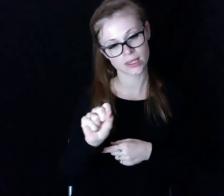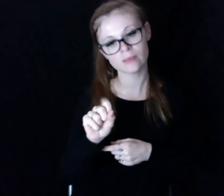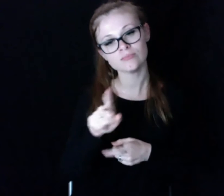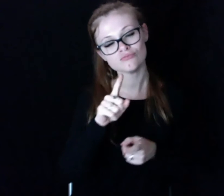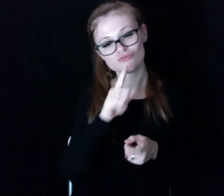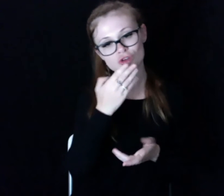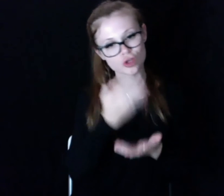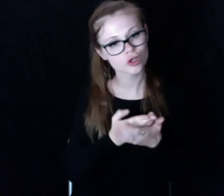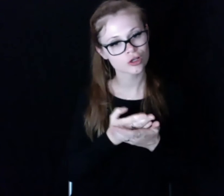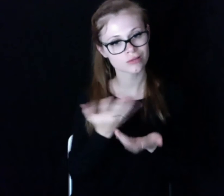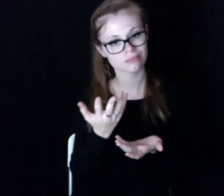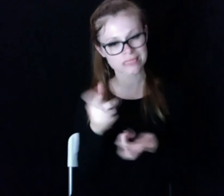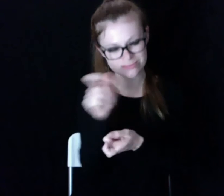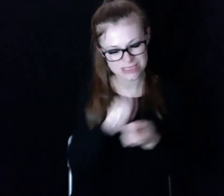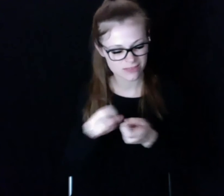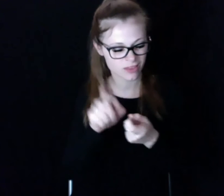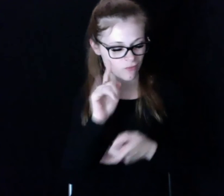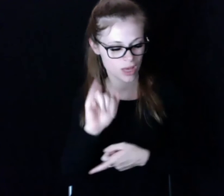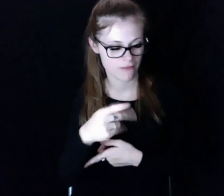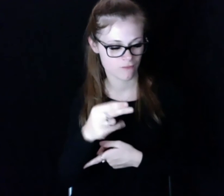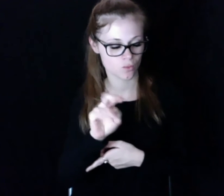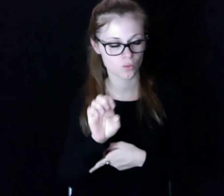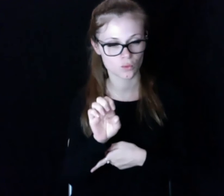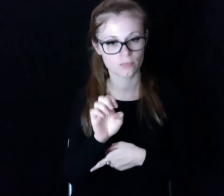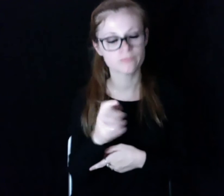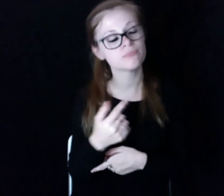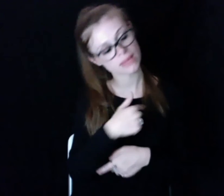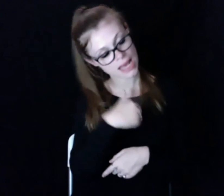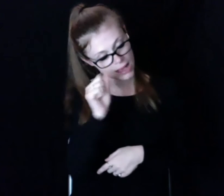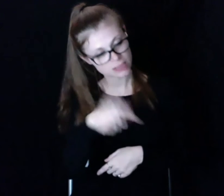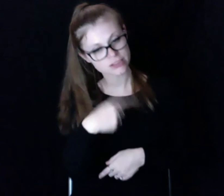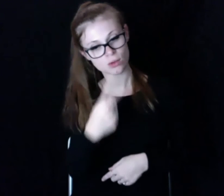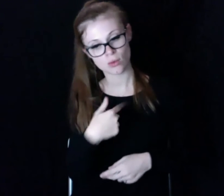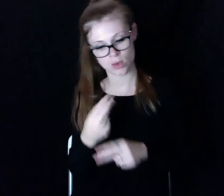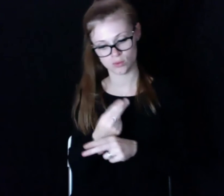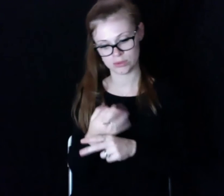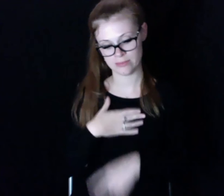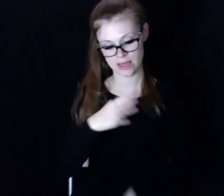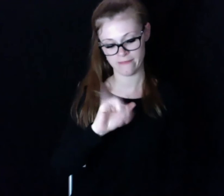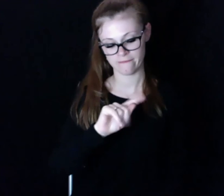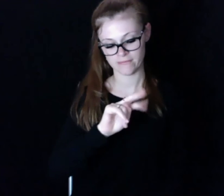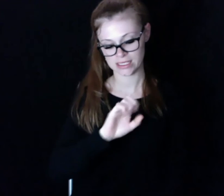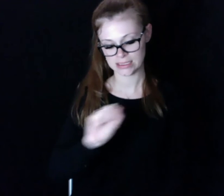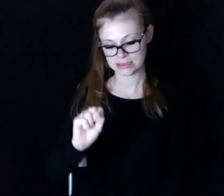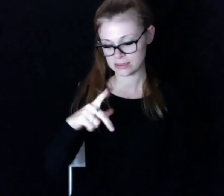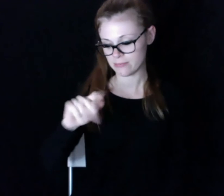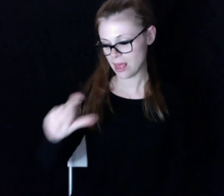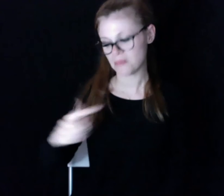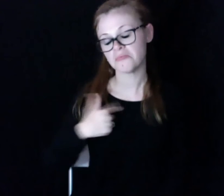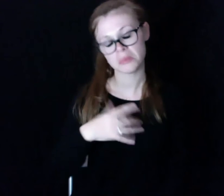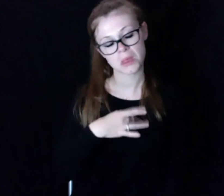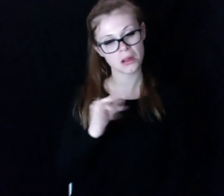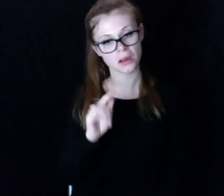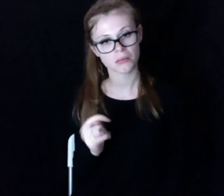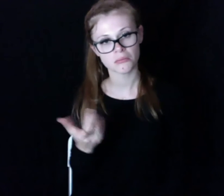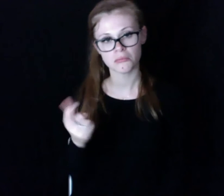good, especially if you're on an iPhone. And I can tell you, I use MyFitnessPal and I like it. Anita